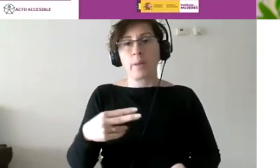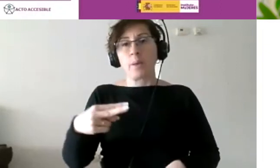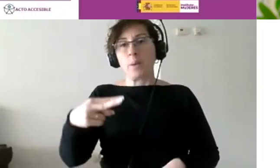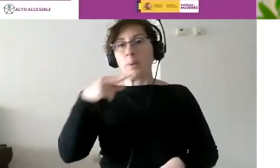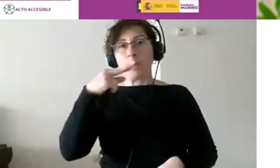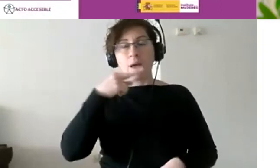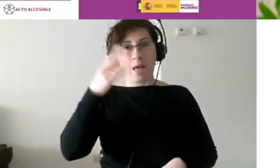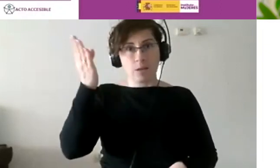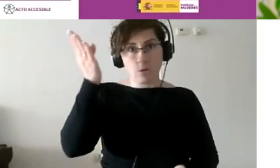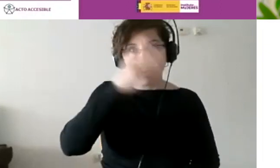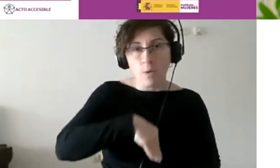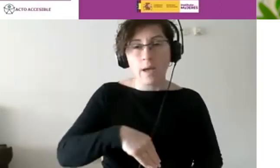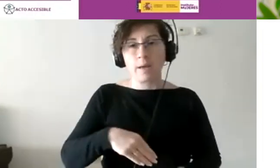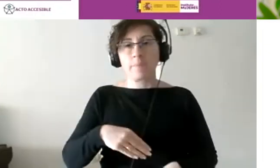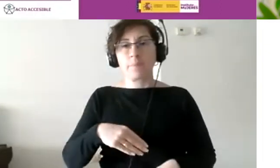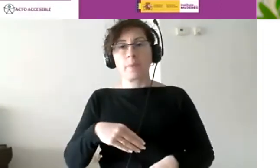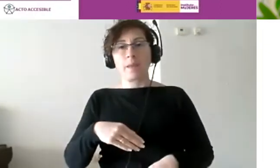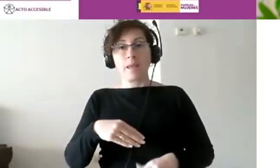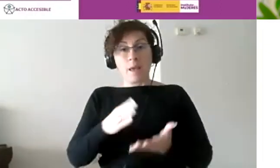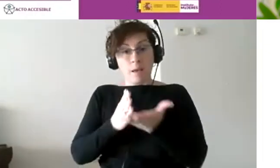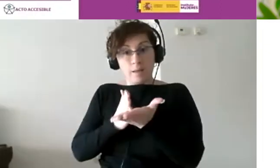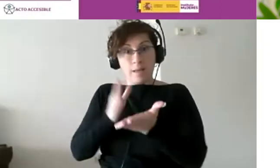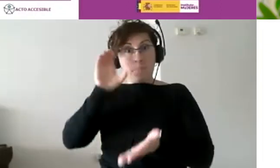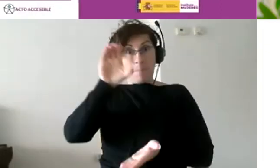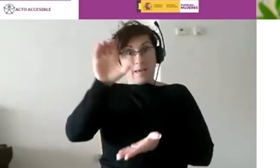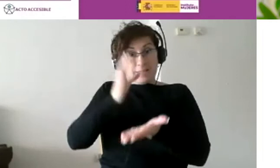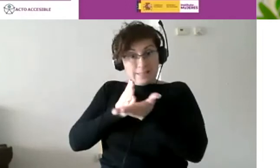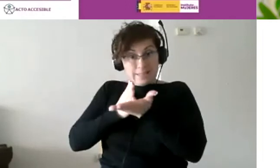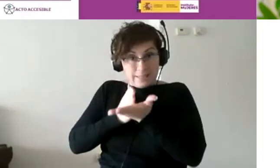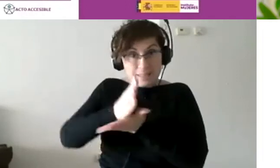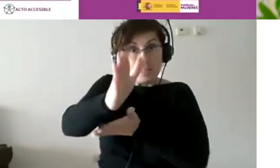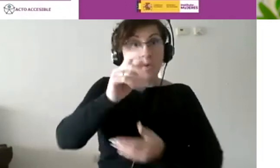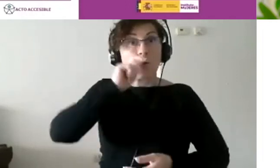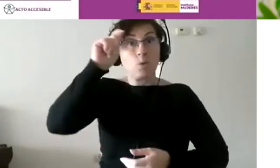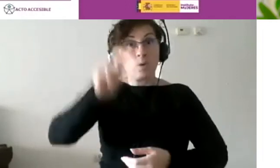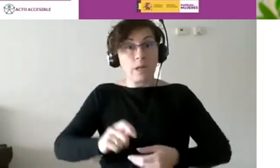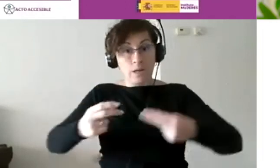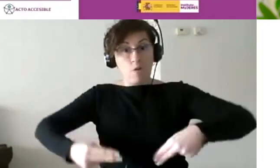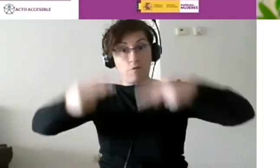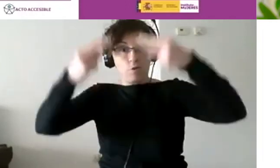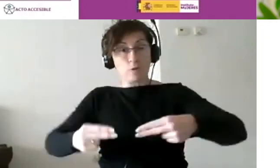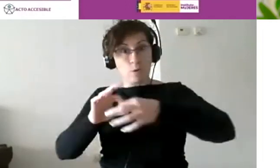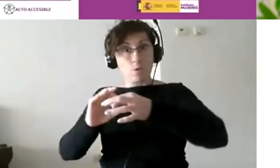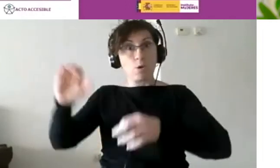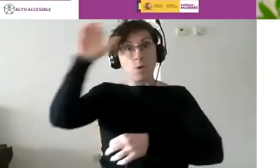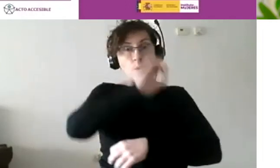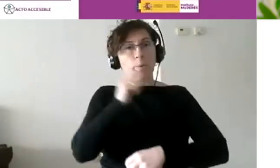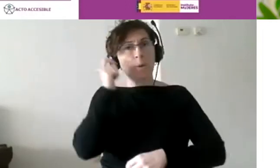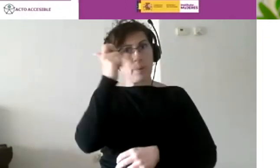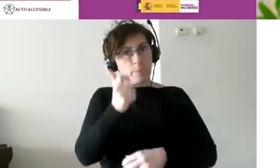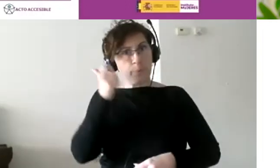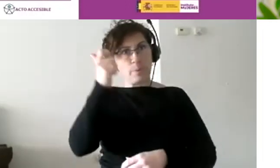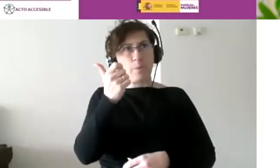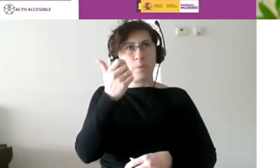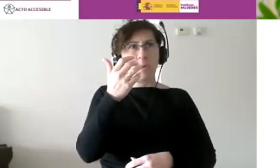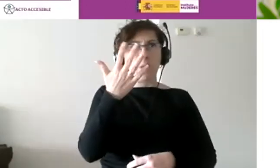to reach the border of the European Union. And all this time they haven't possibility to